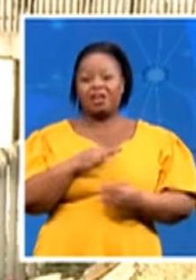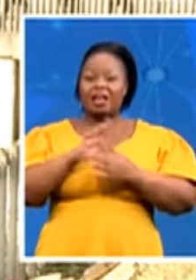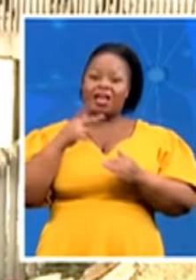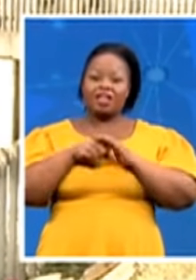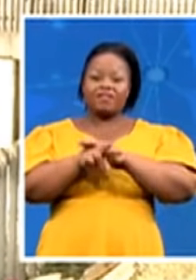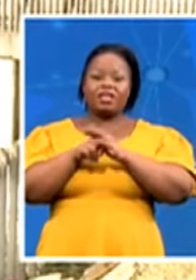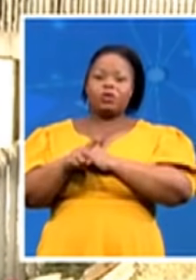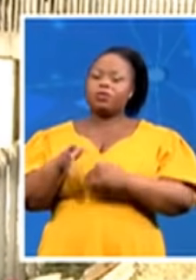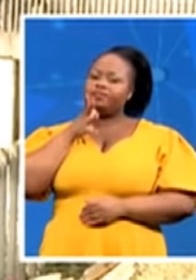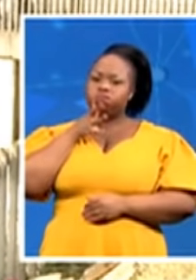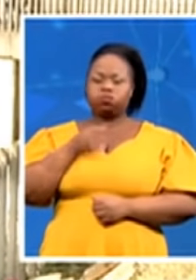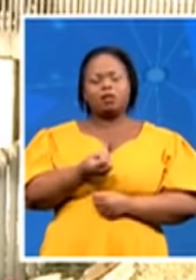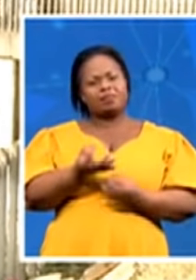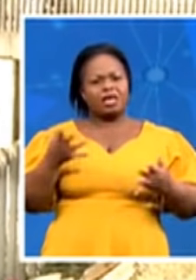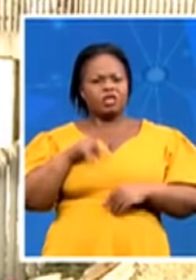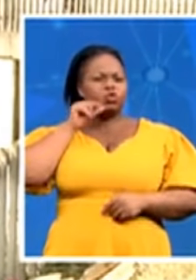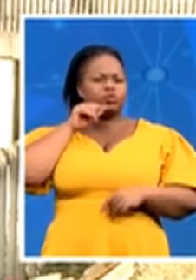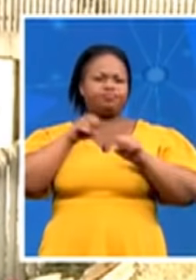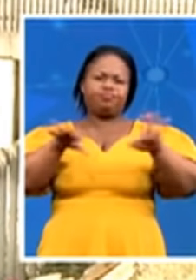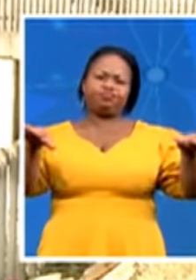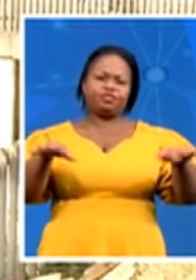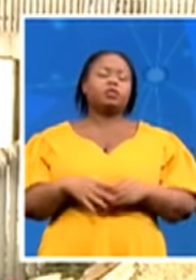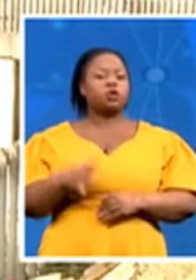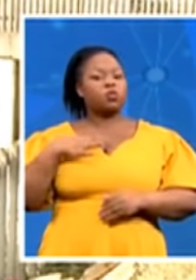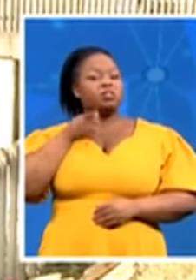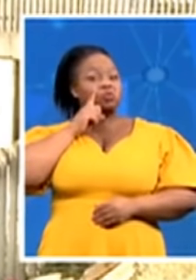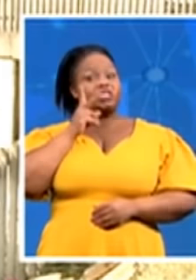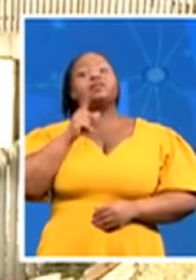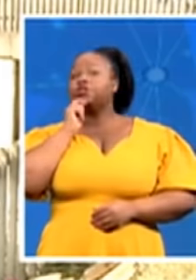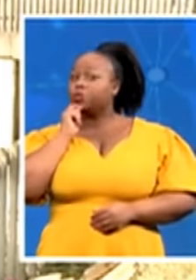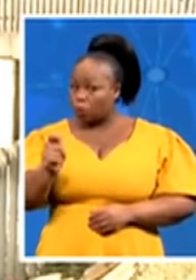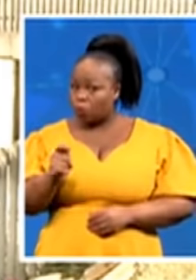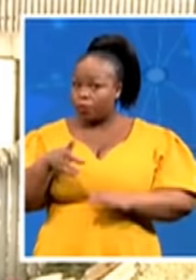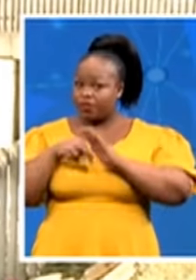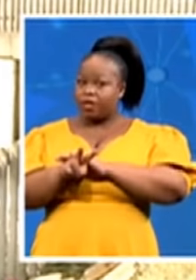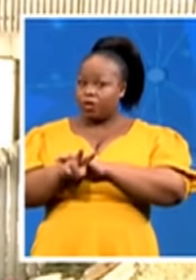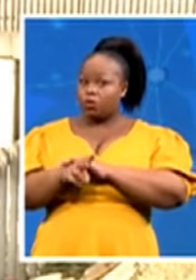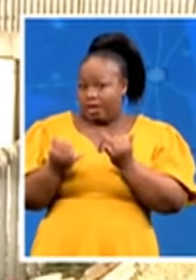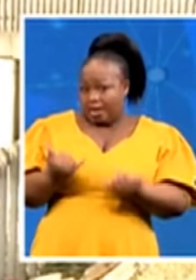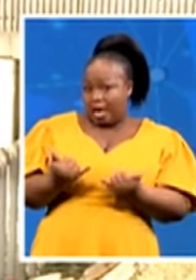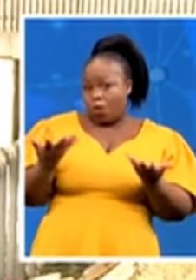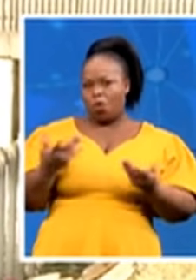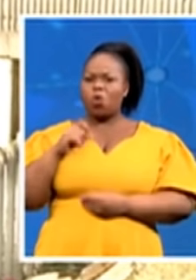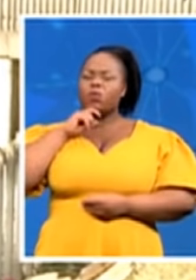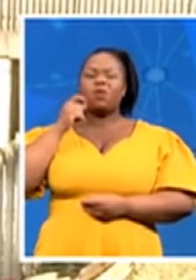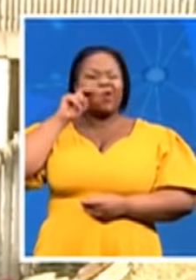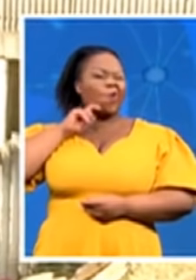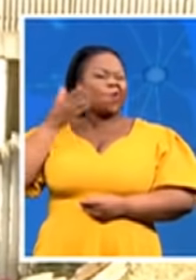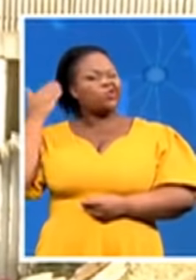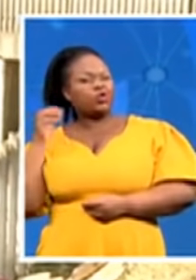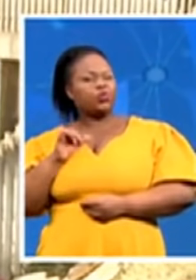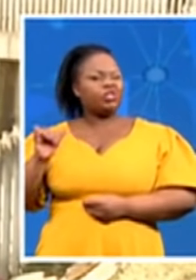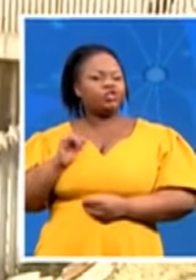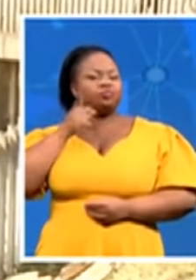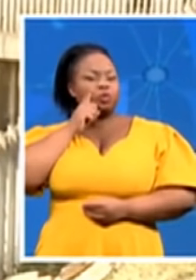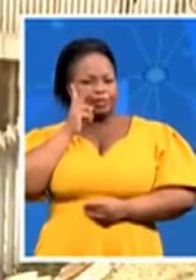those videos are in fact factual, and if it has been dated now within this period of the looting that's currently taking place, of men trying to break into